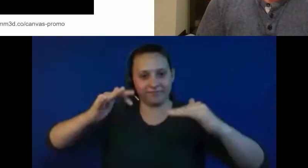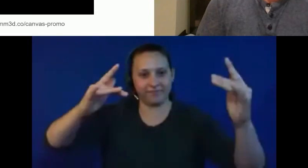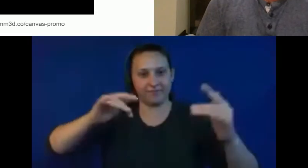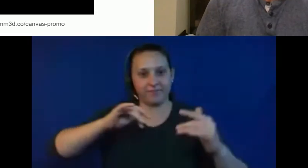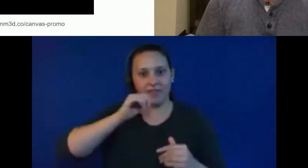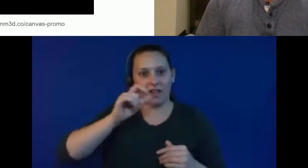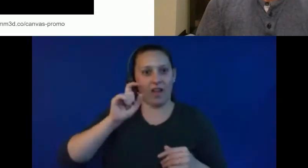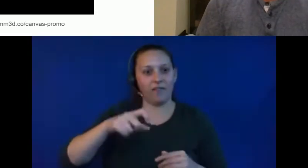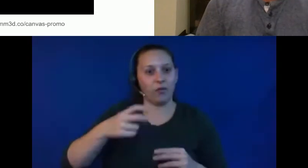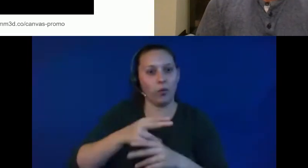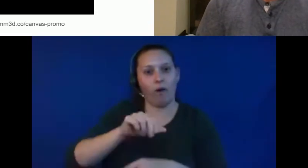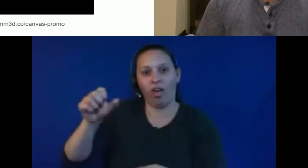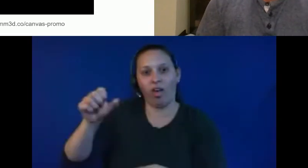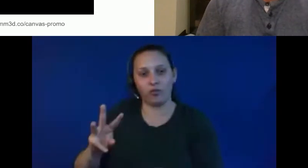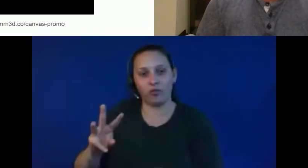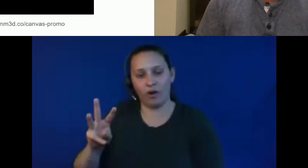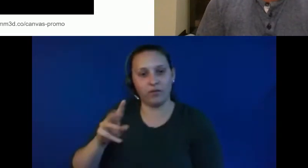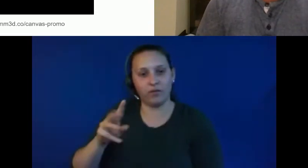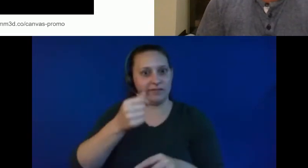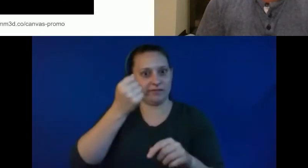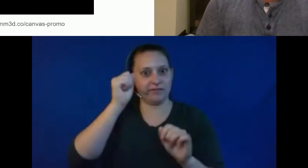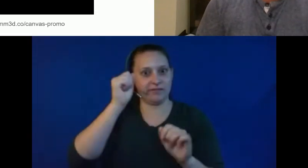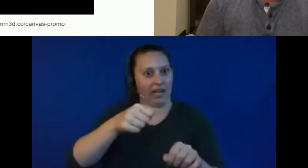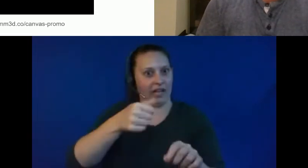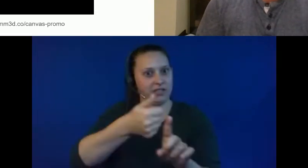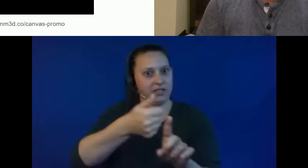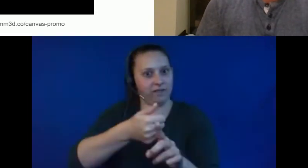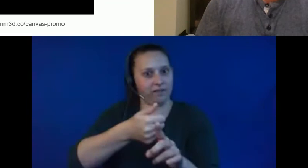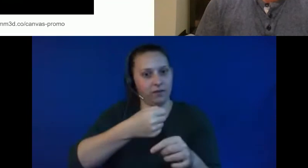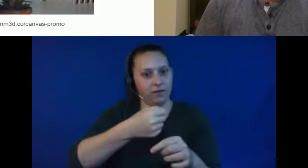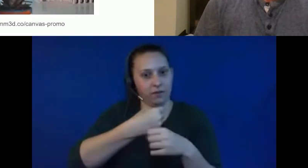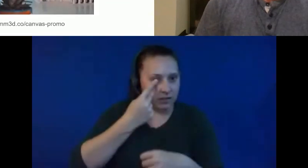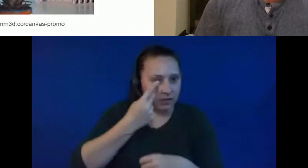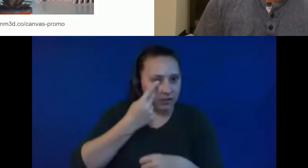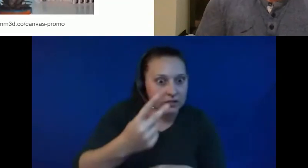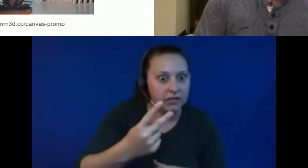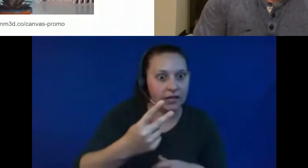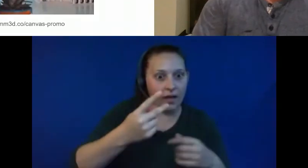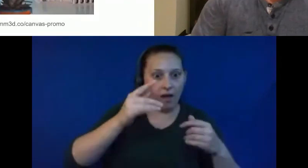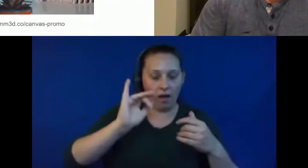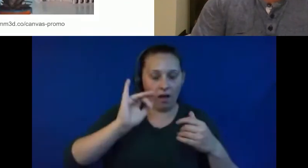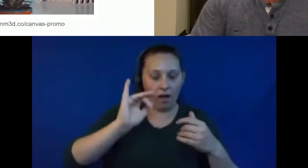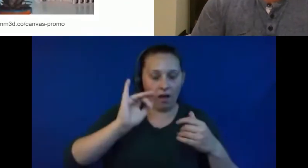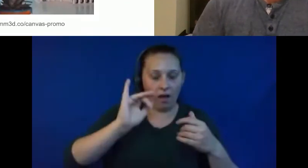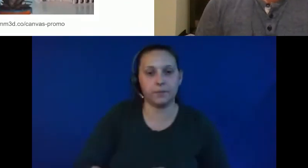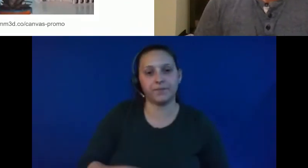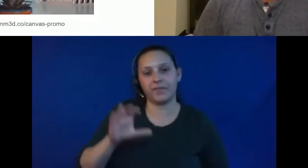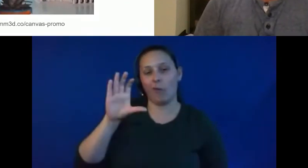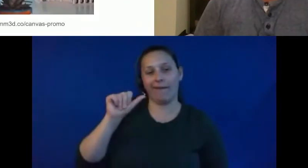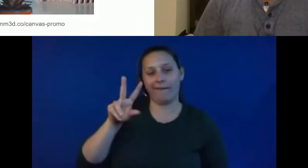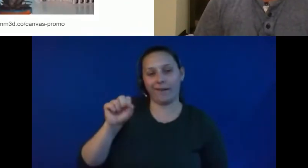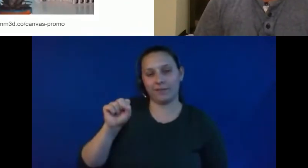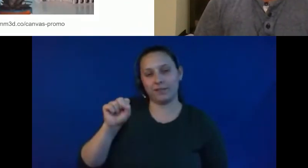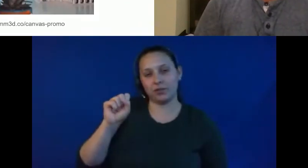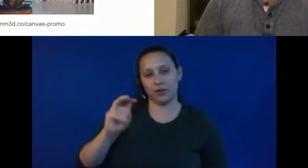software or bring it into something else in order to get these results here. So that's our Canvas software, and that's being able to be